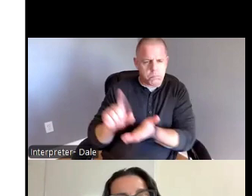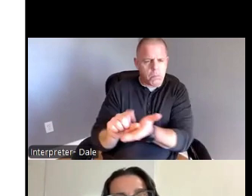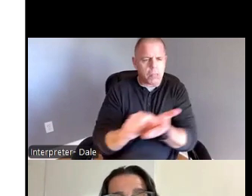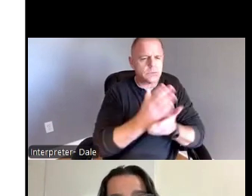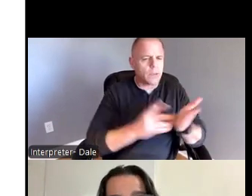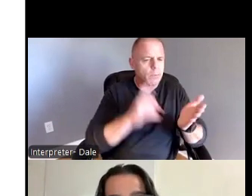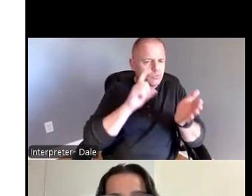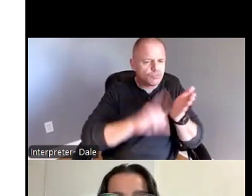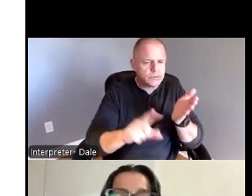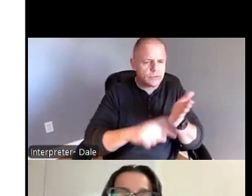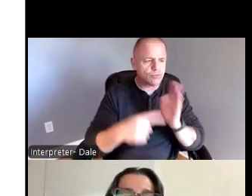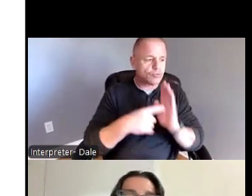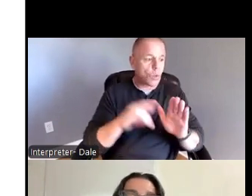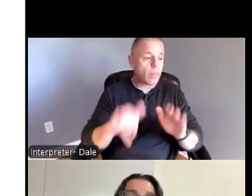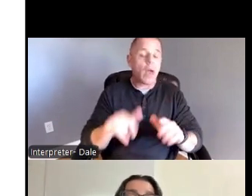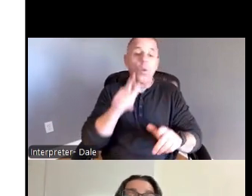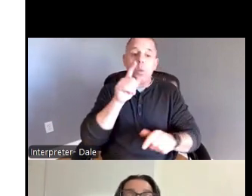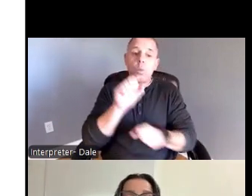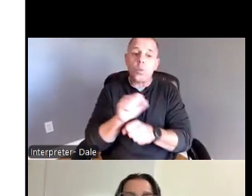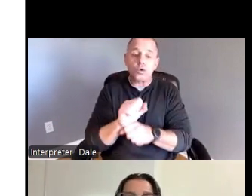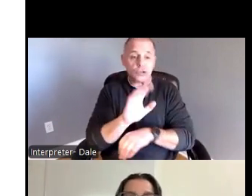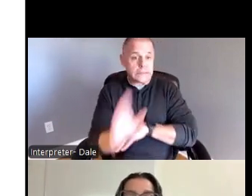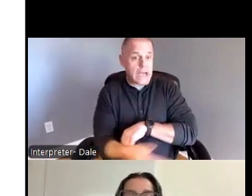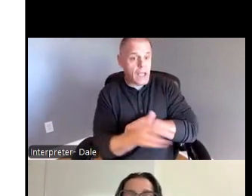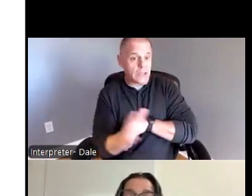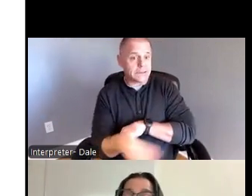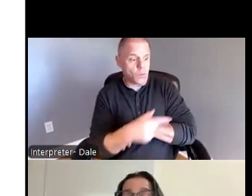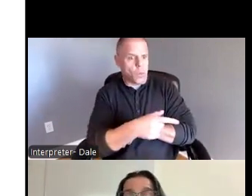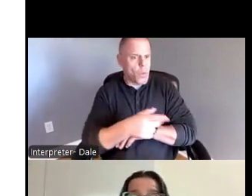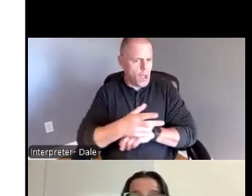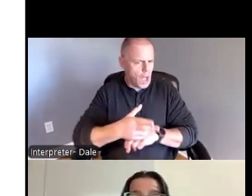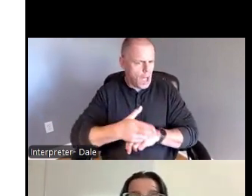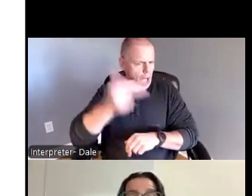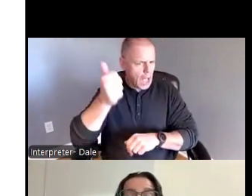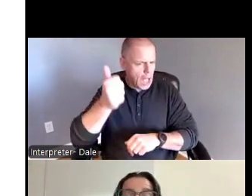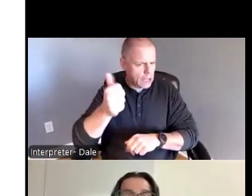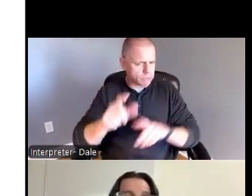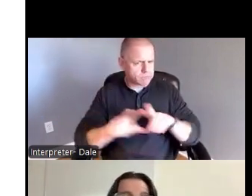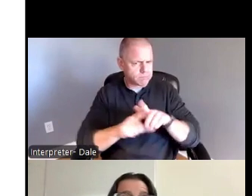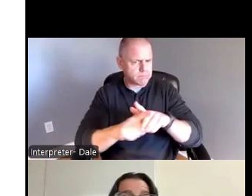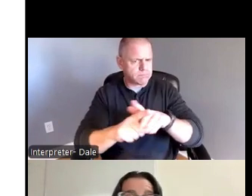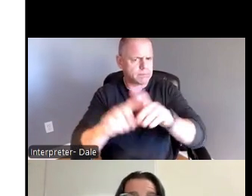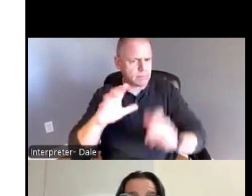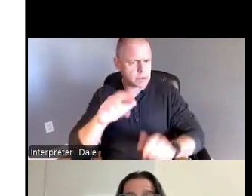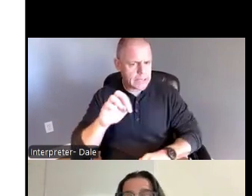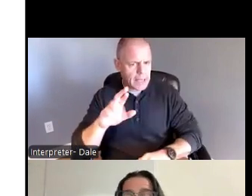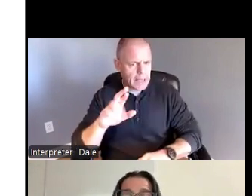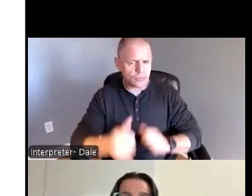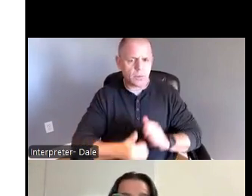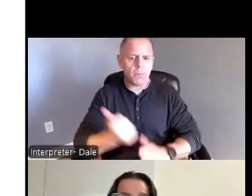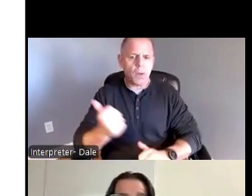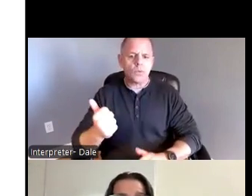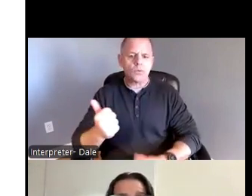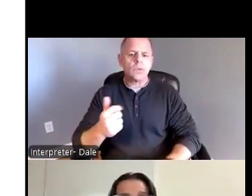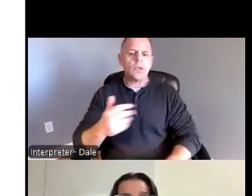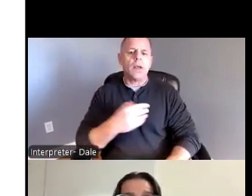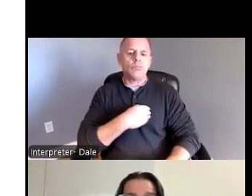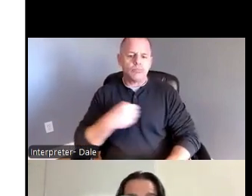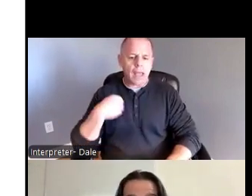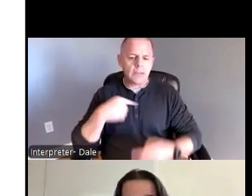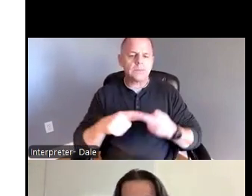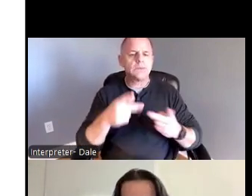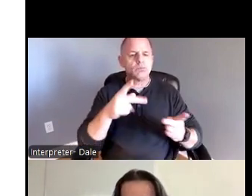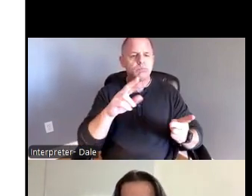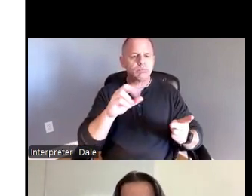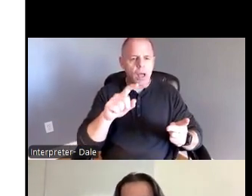that night shift workers are at a higher risk of developing some cancers, mostly breast and prostate, but also other cancers as